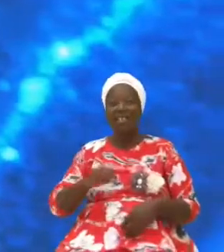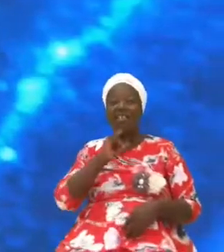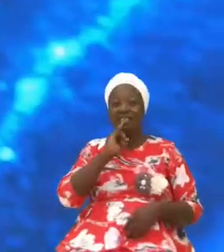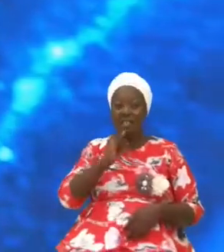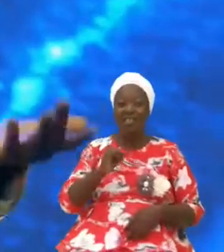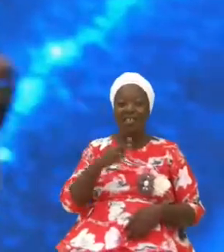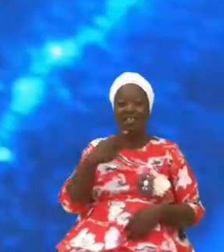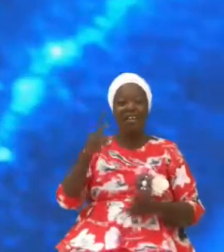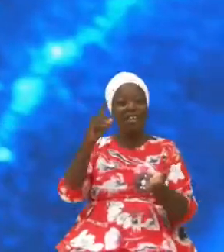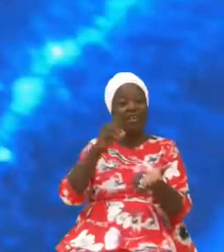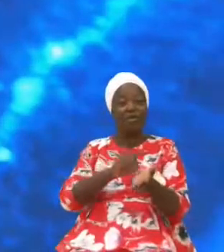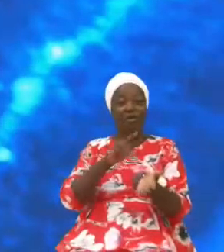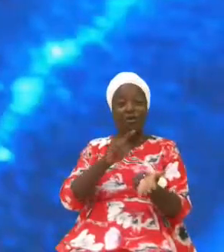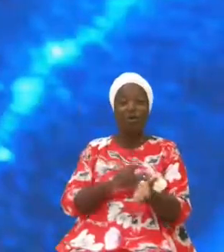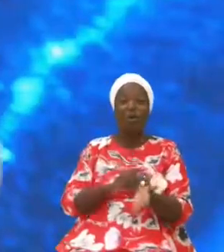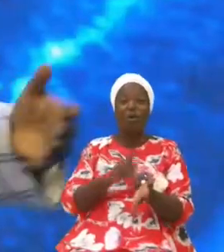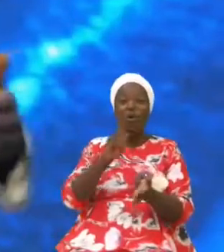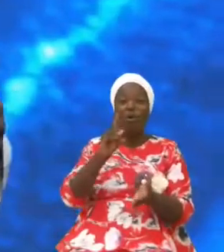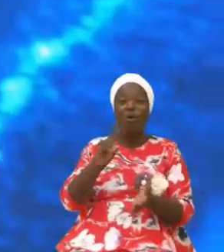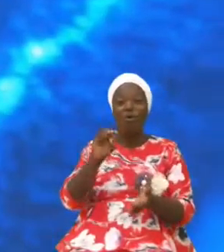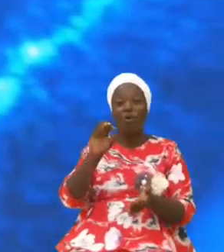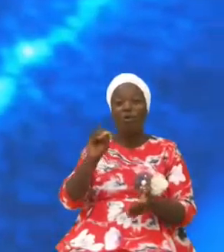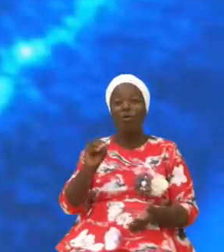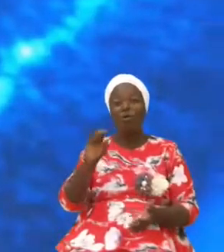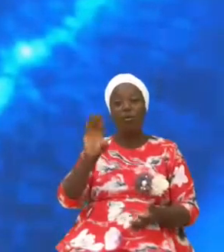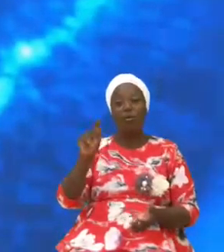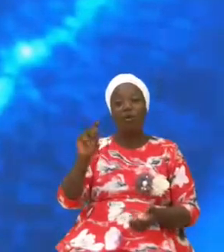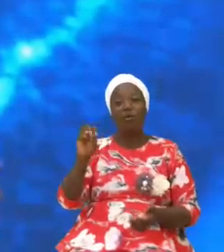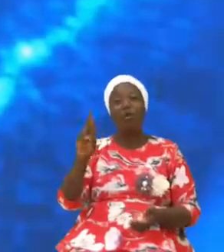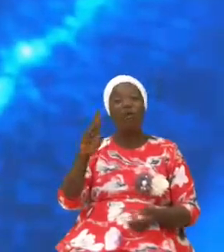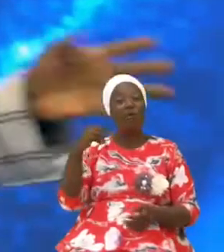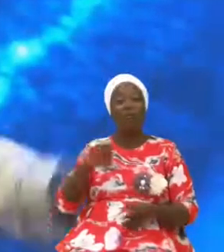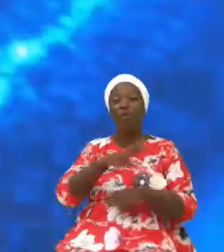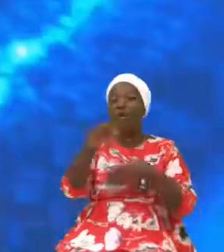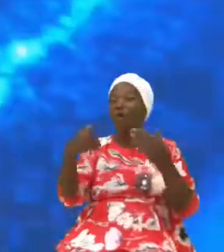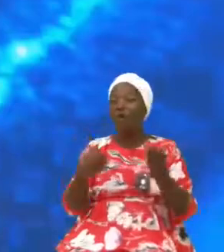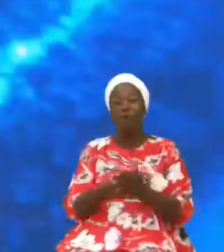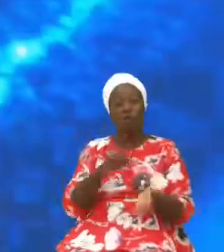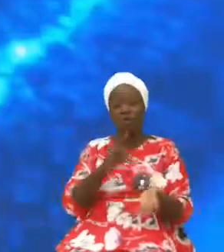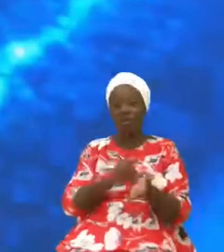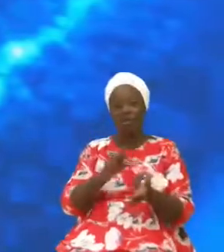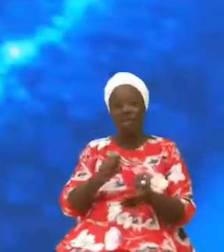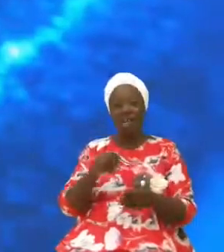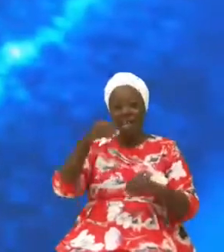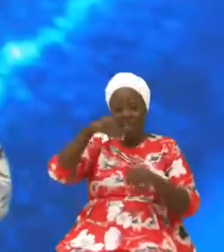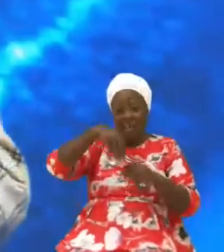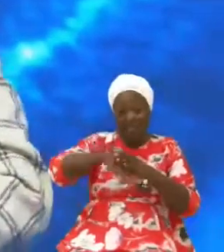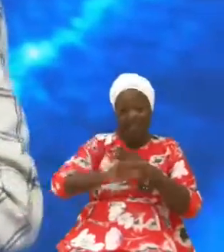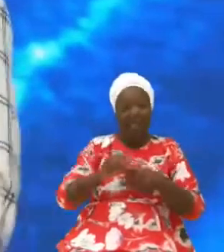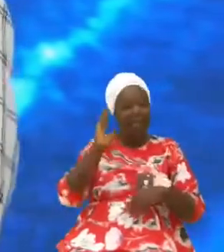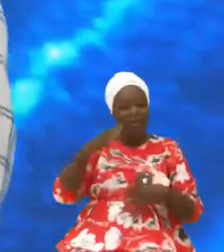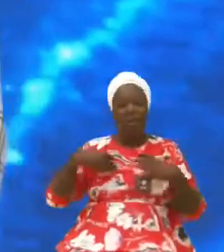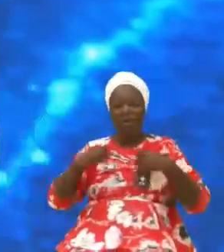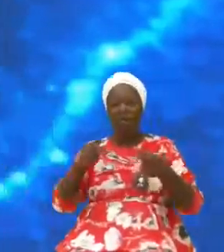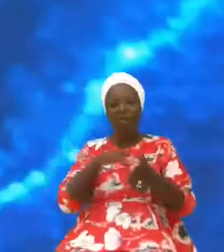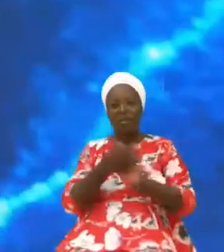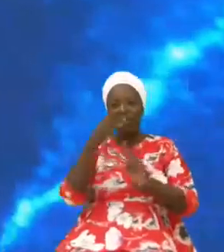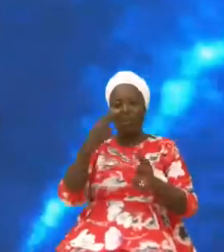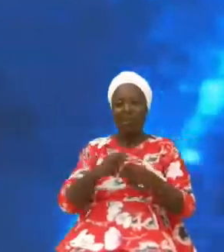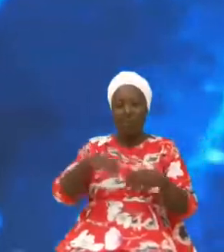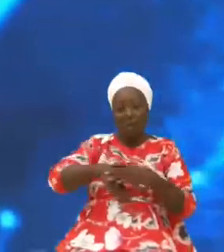healer. Jesus Christ is the doctor of all doctors. Internally, he will heal